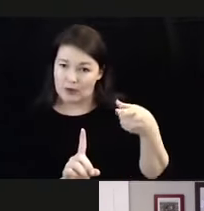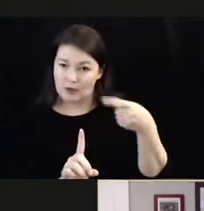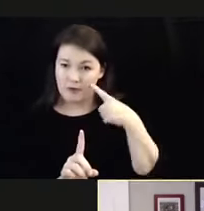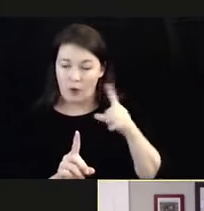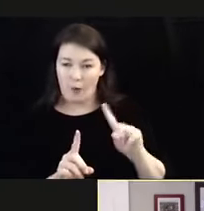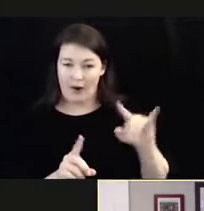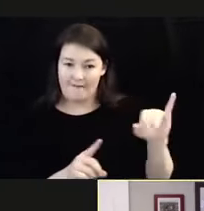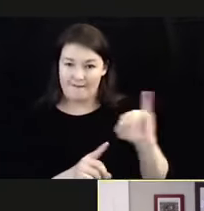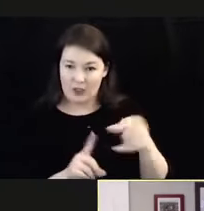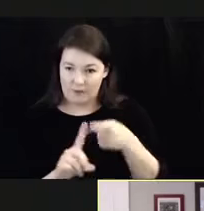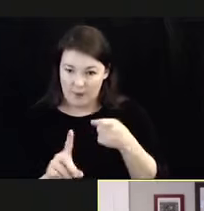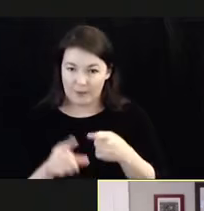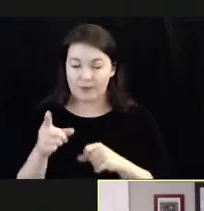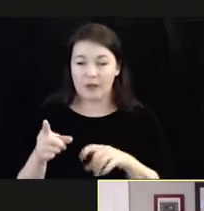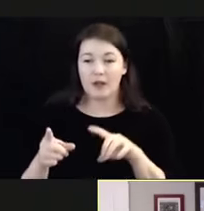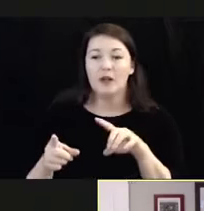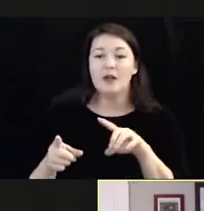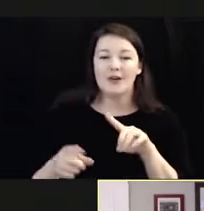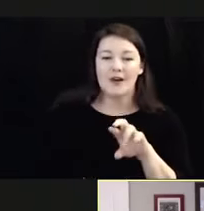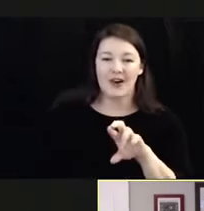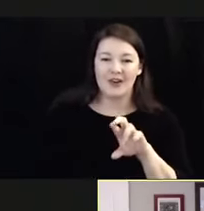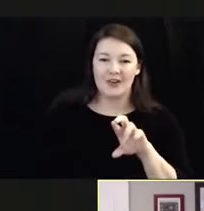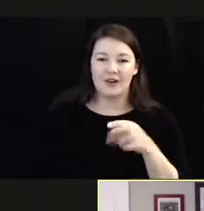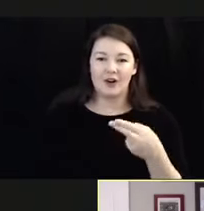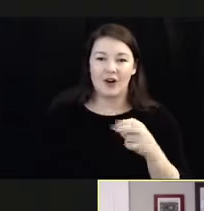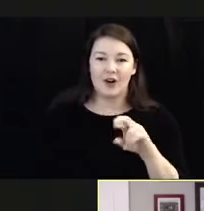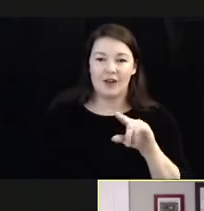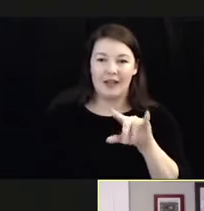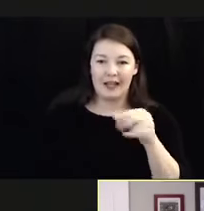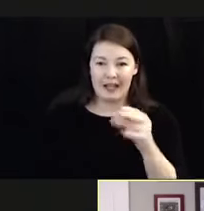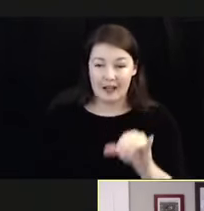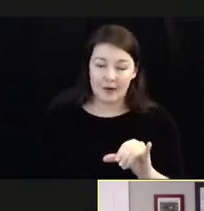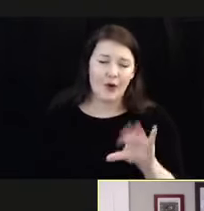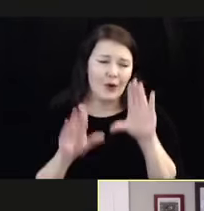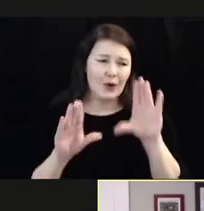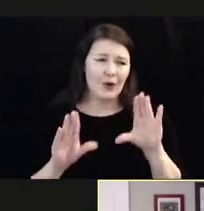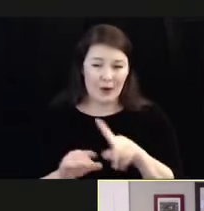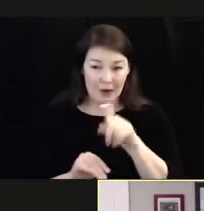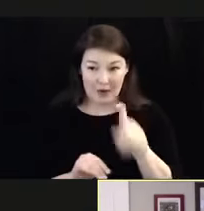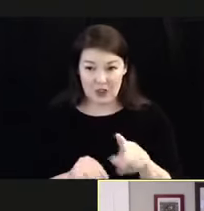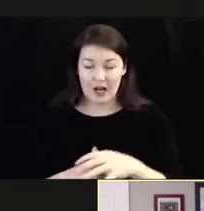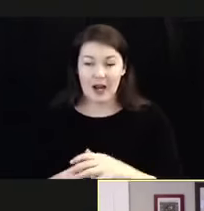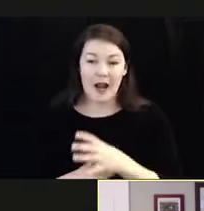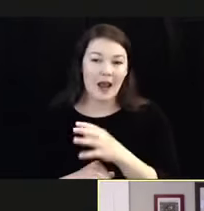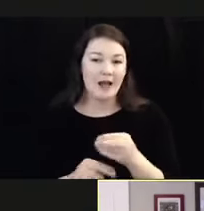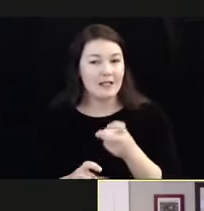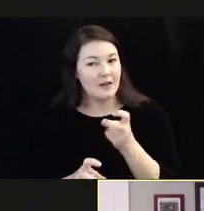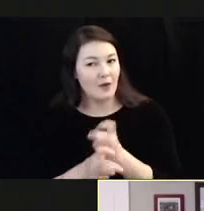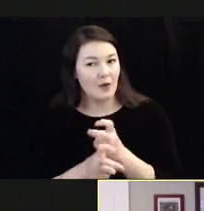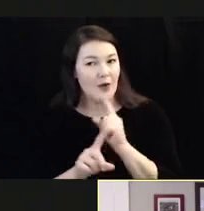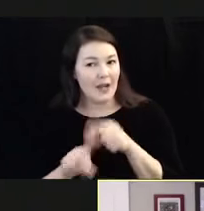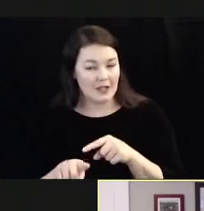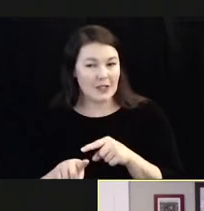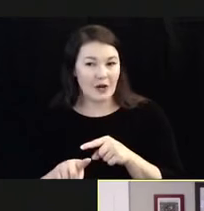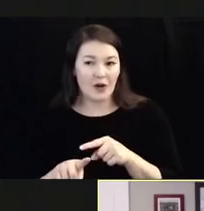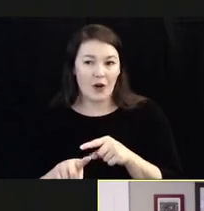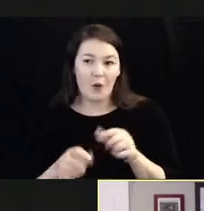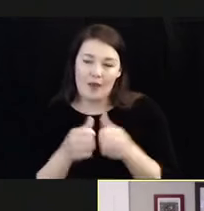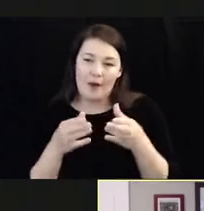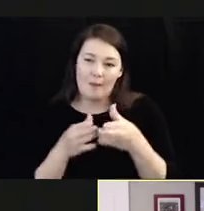Yeah, so it's a great question, and it is challenging to answer with public health surveillance data because most people really